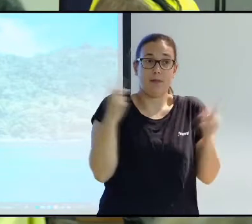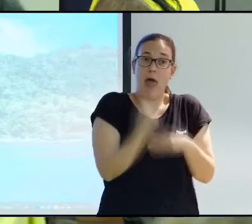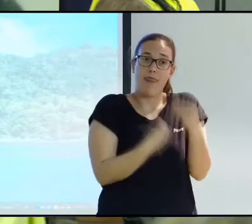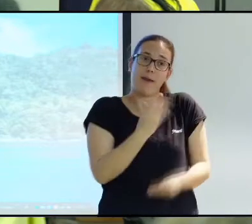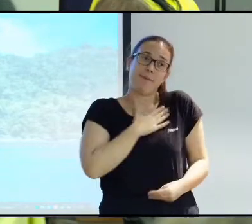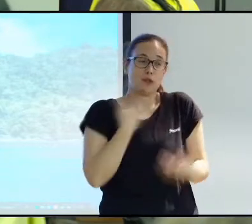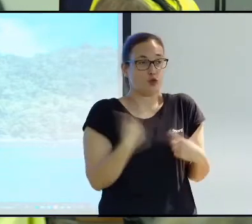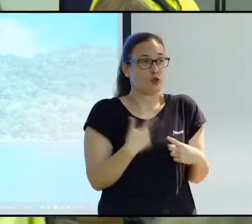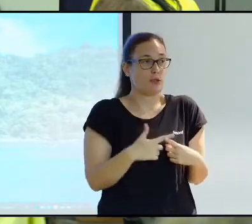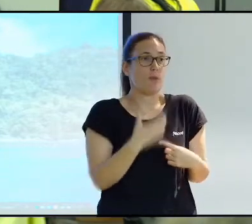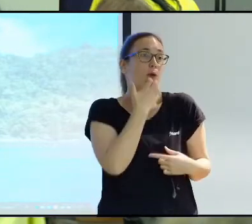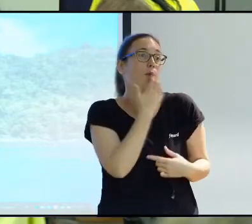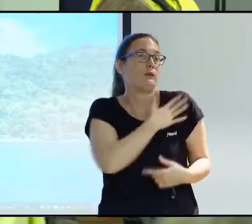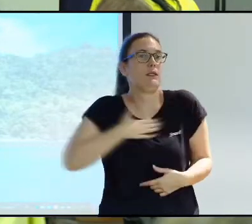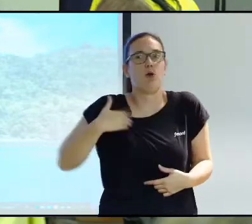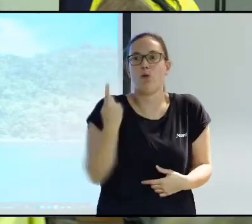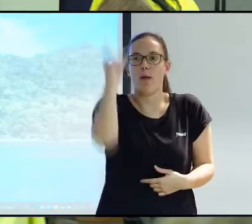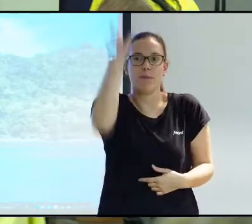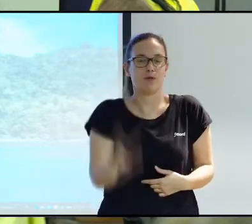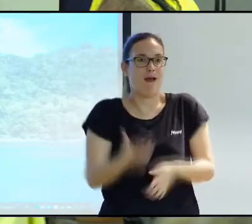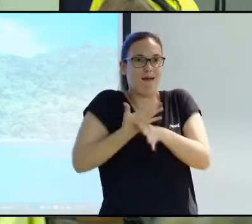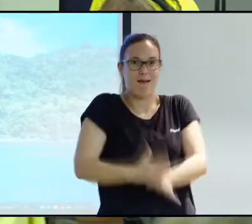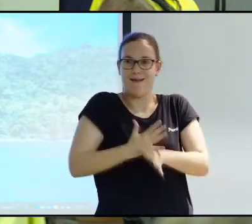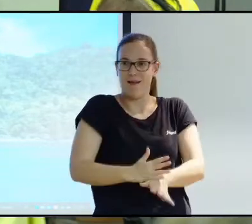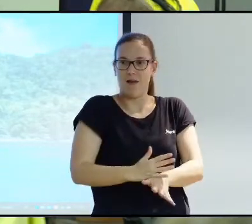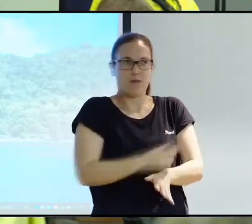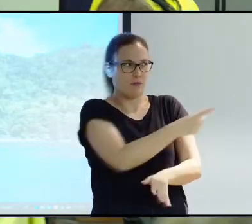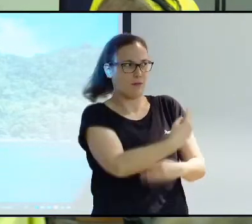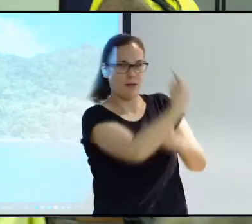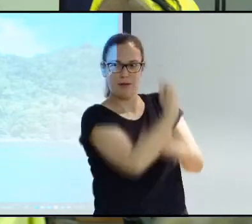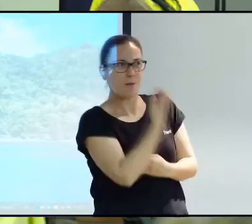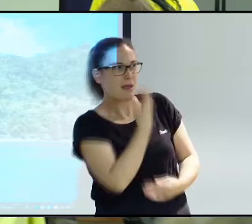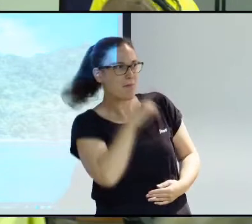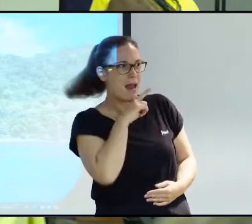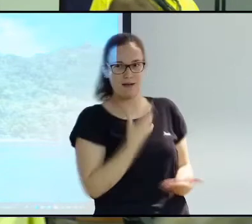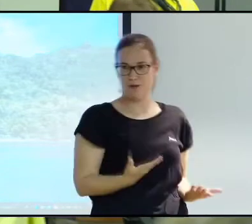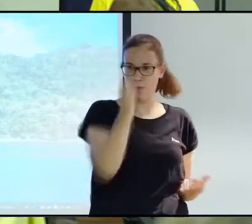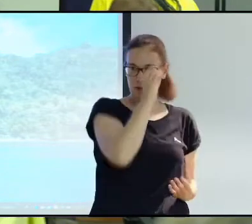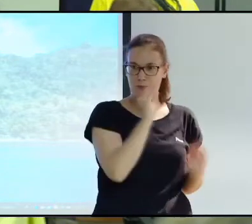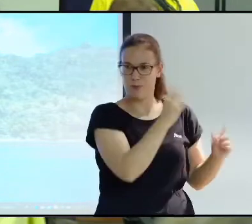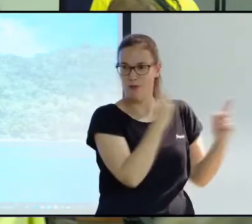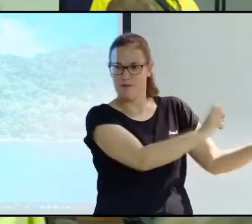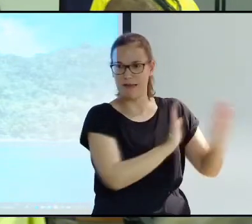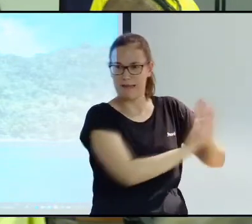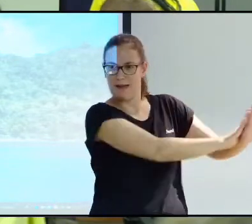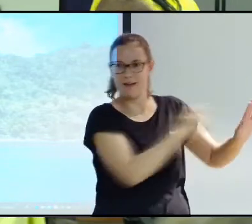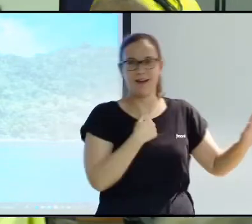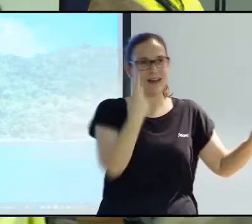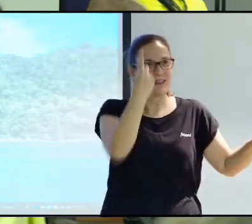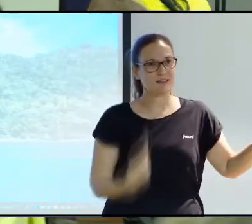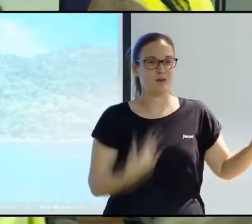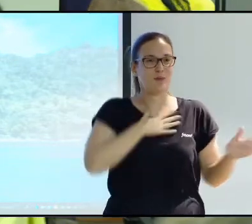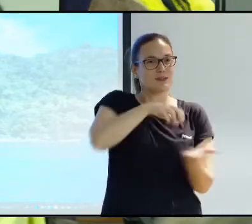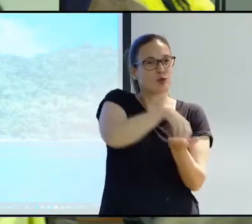like to do. For example, if I want to make love with somebody, I don't want someone to say, hey, this is good or bad. I want someone to